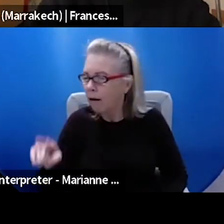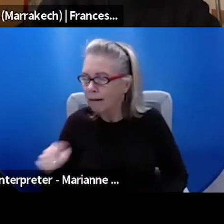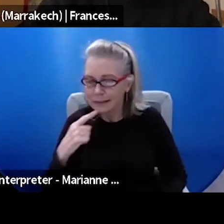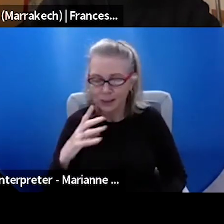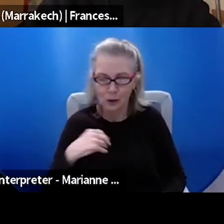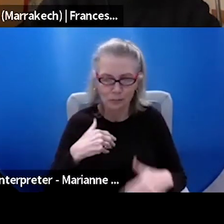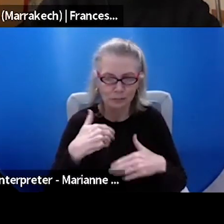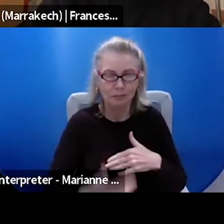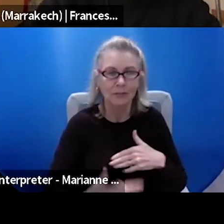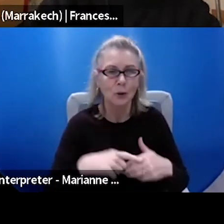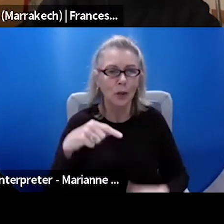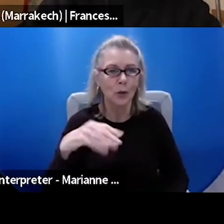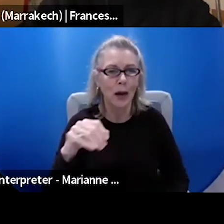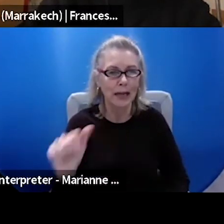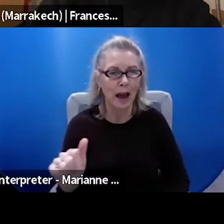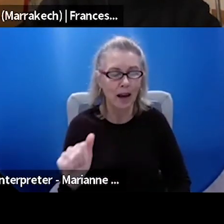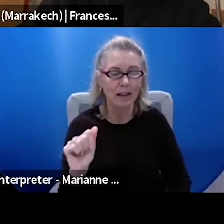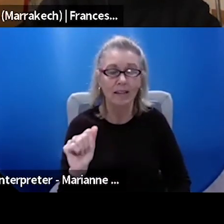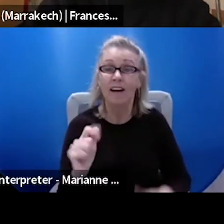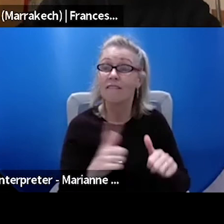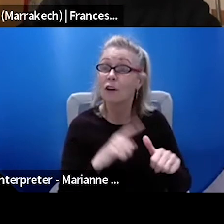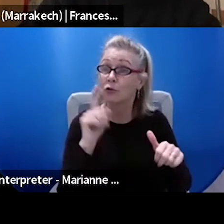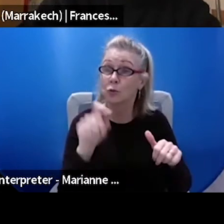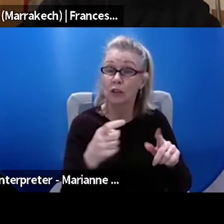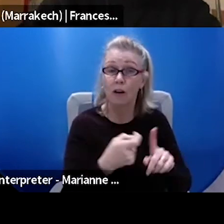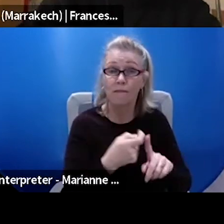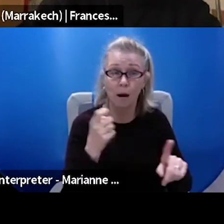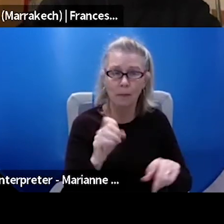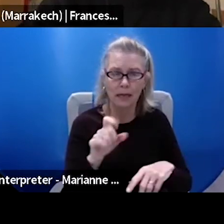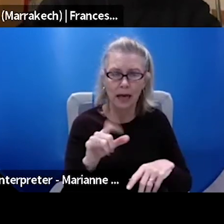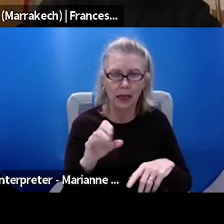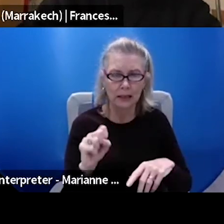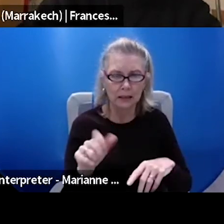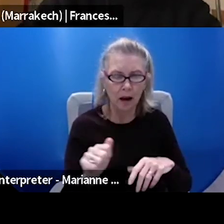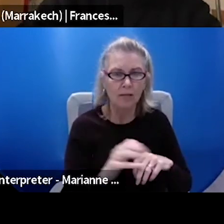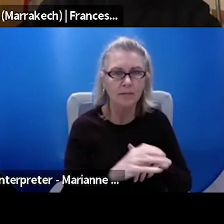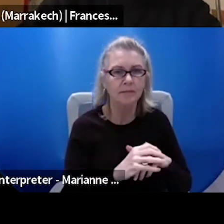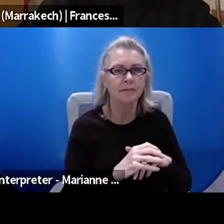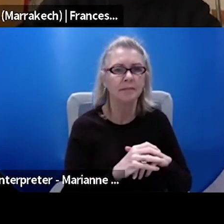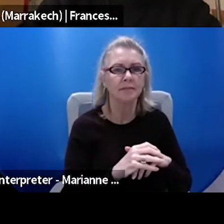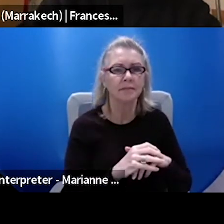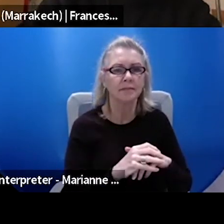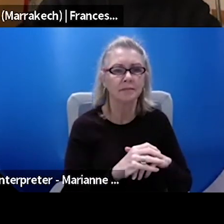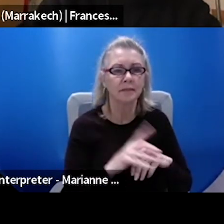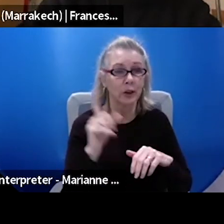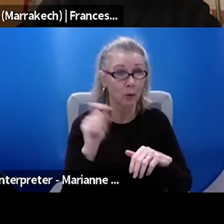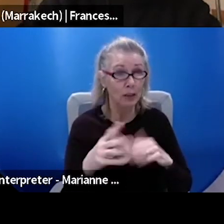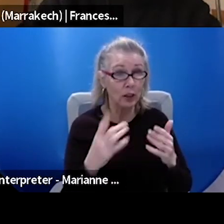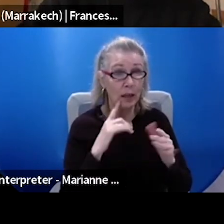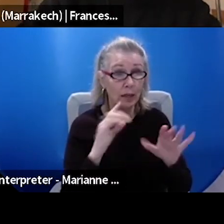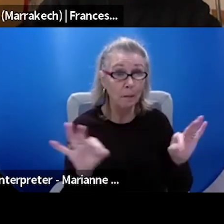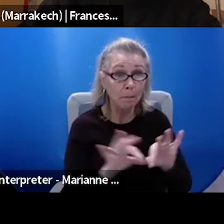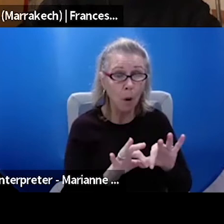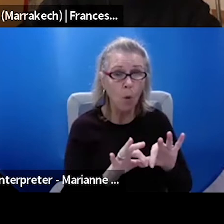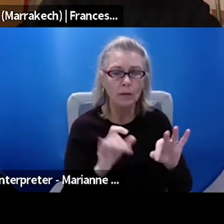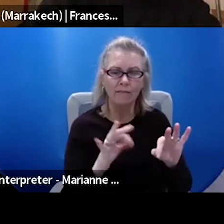on to the Q&A. Our first question is coming from Elisa, and the question is as follows. The importance of a